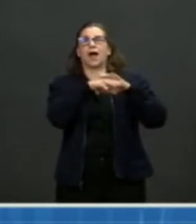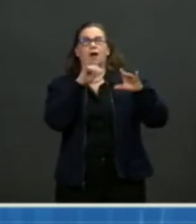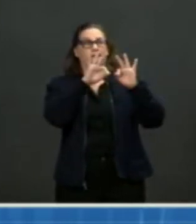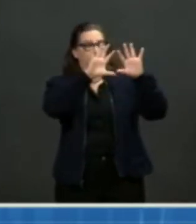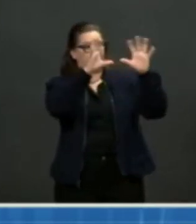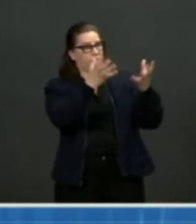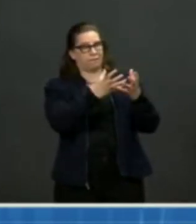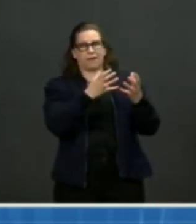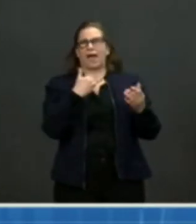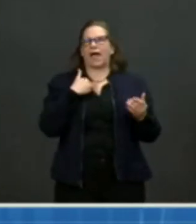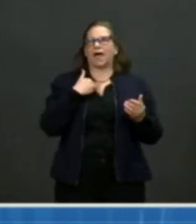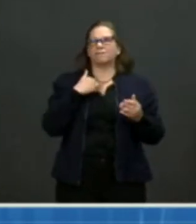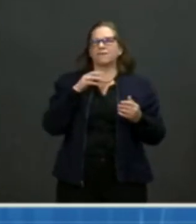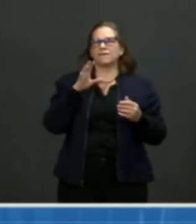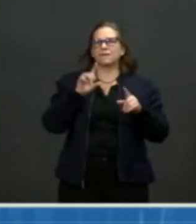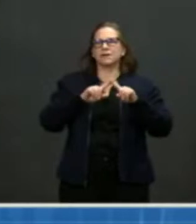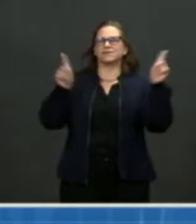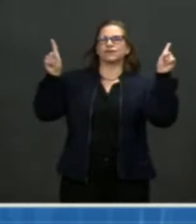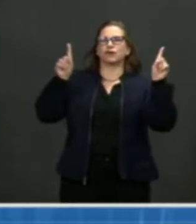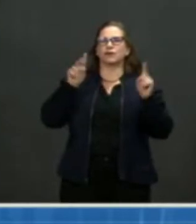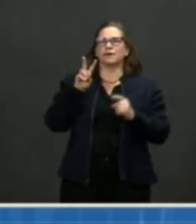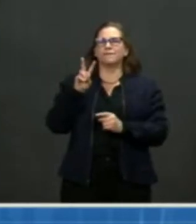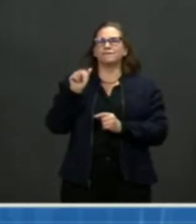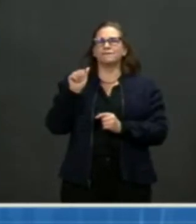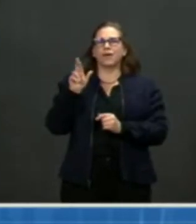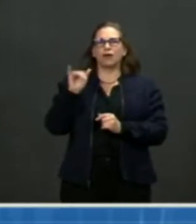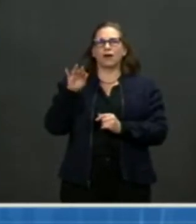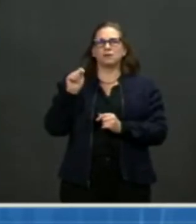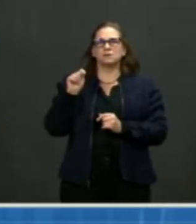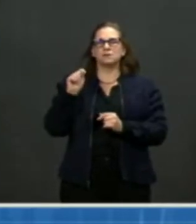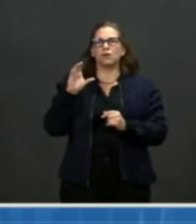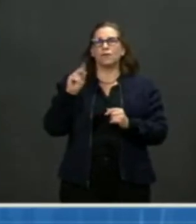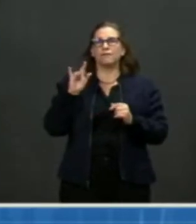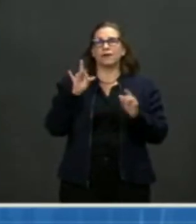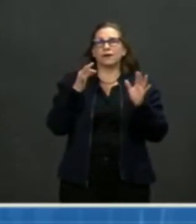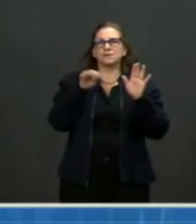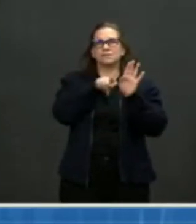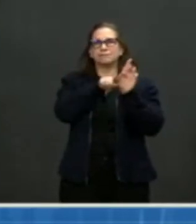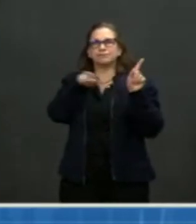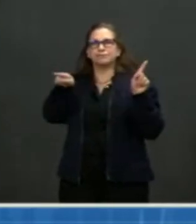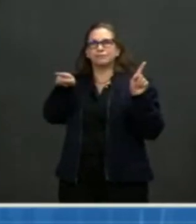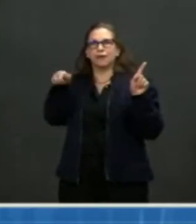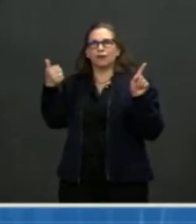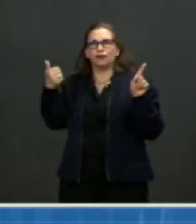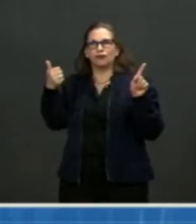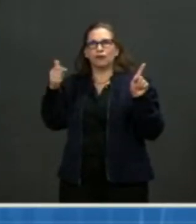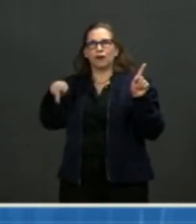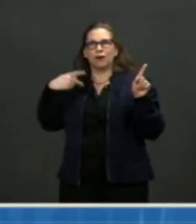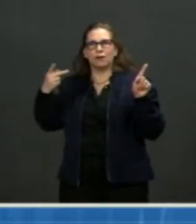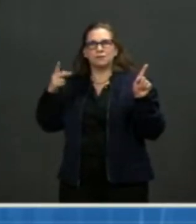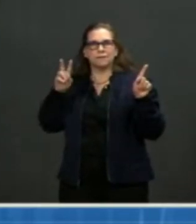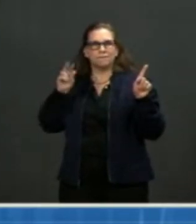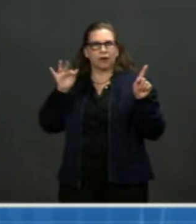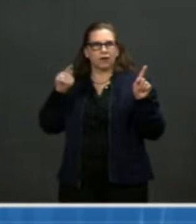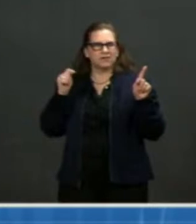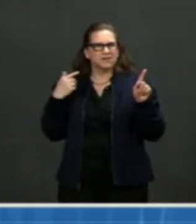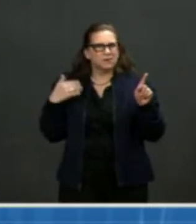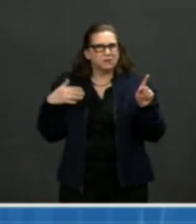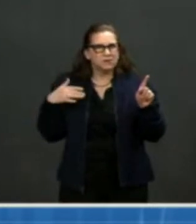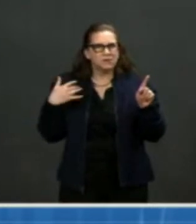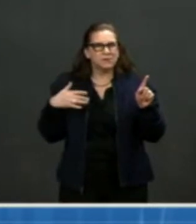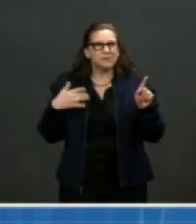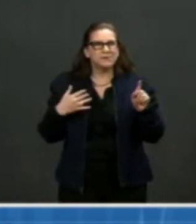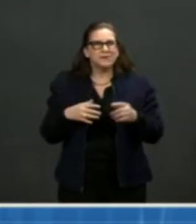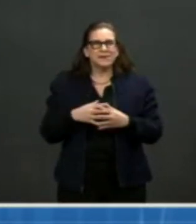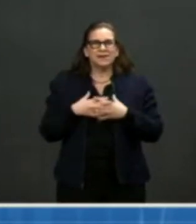and loved ones. But we must find the fortitude to hang in there for just a little bit longer. We are at a